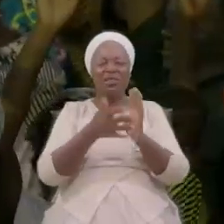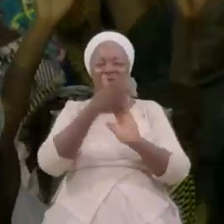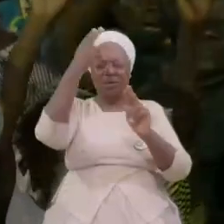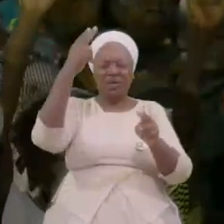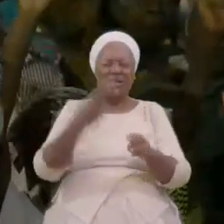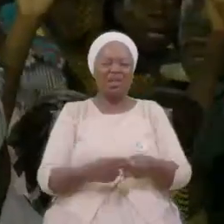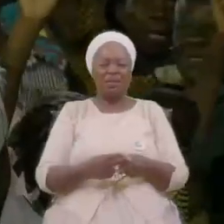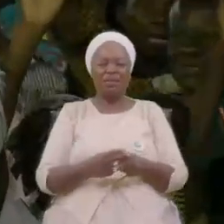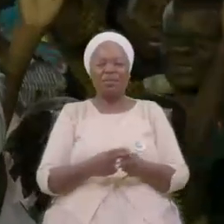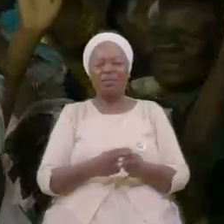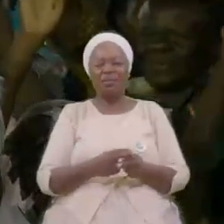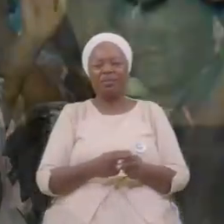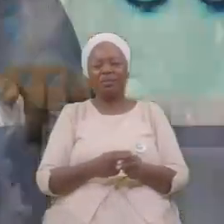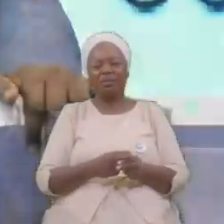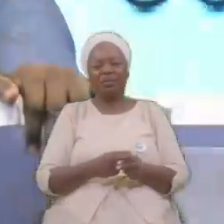name.